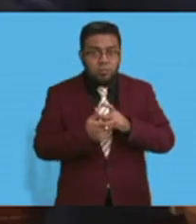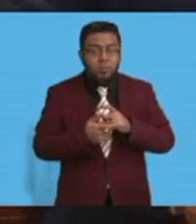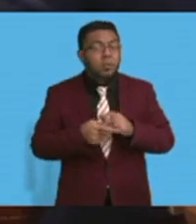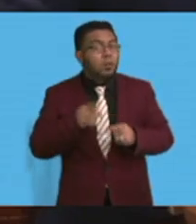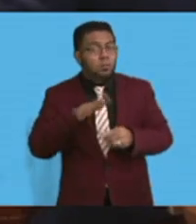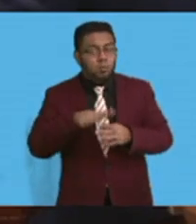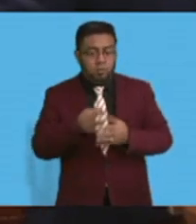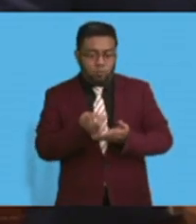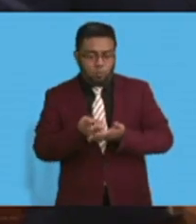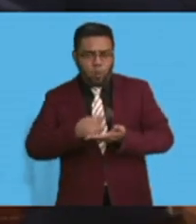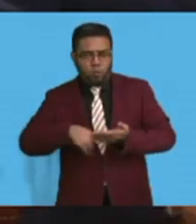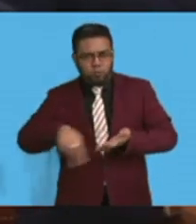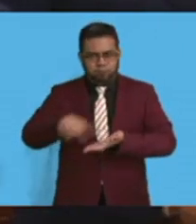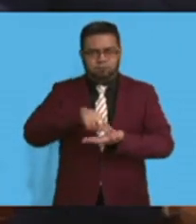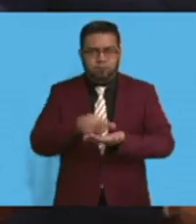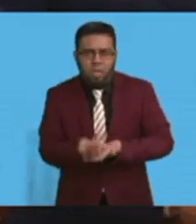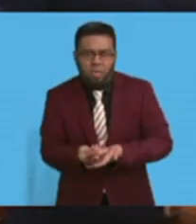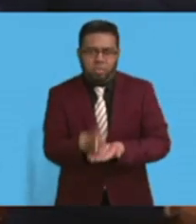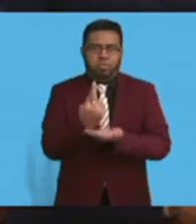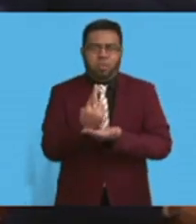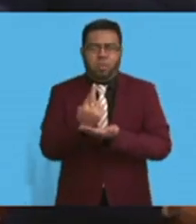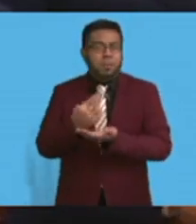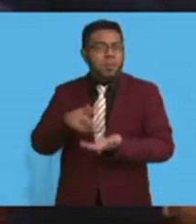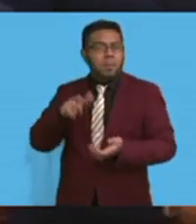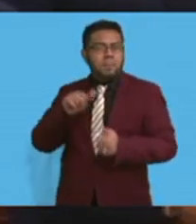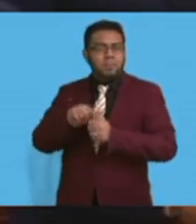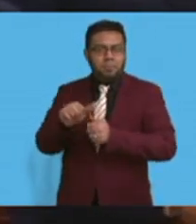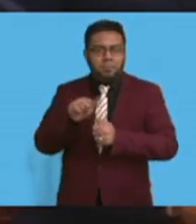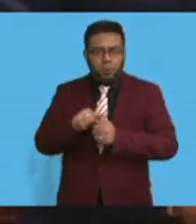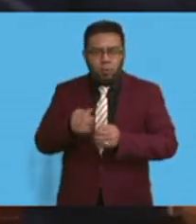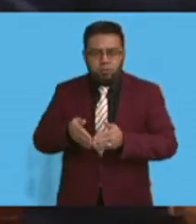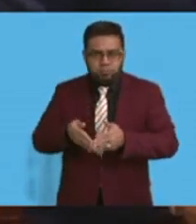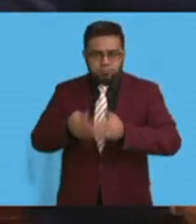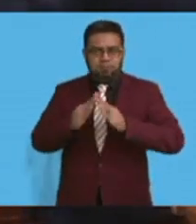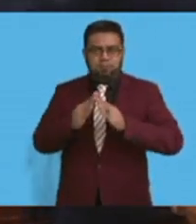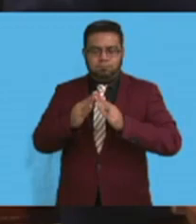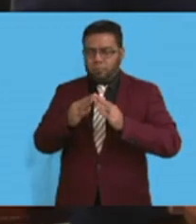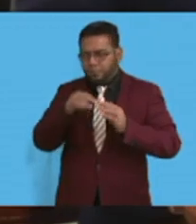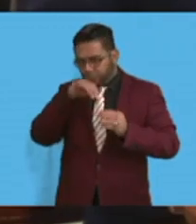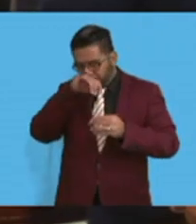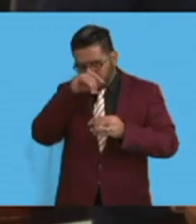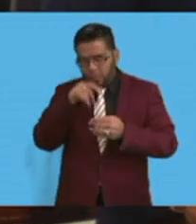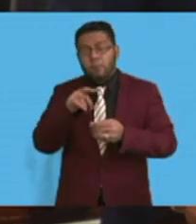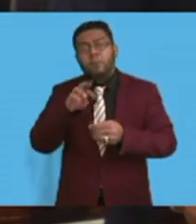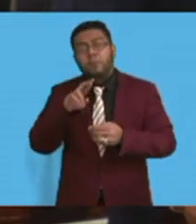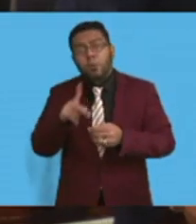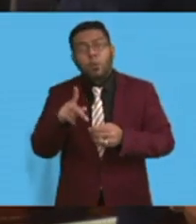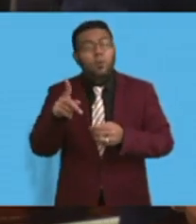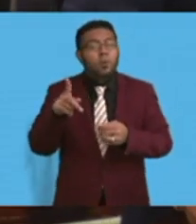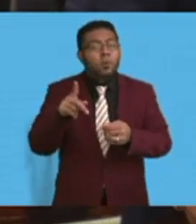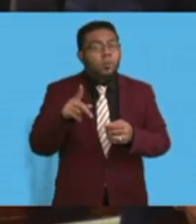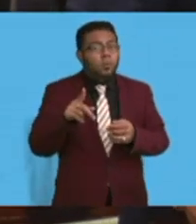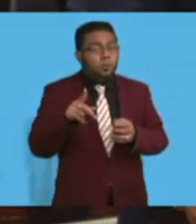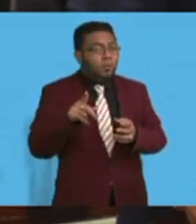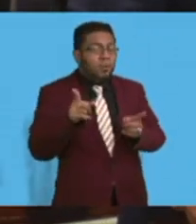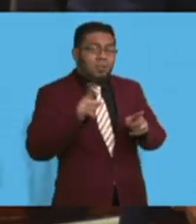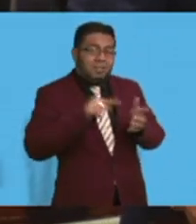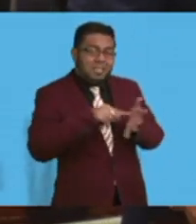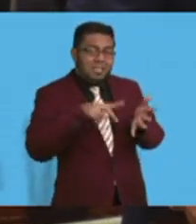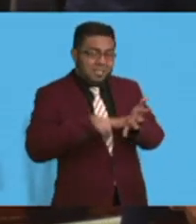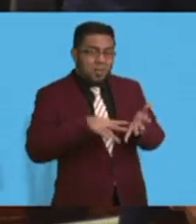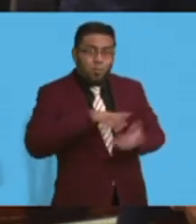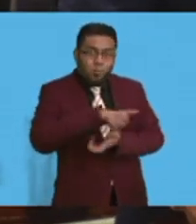in education, rebuilding back better from T.C. Winston, Geeta, Kenny and Josie with a total allocation of $90